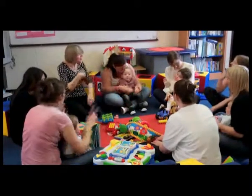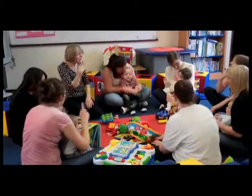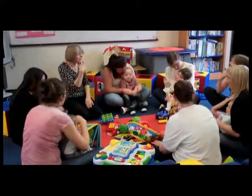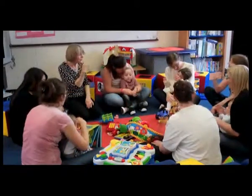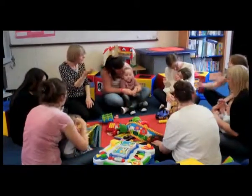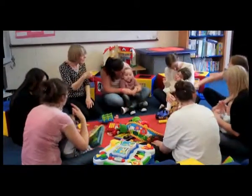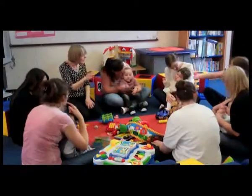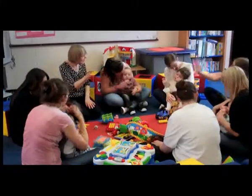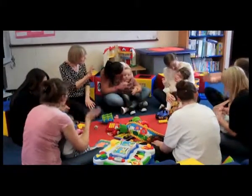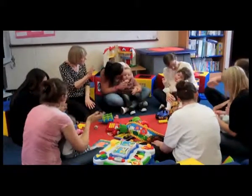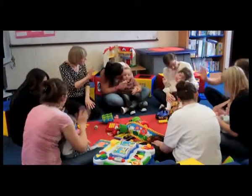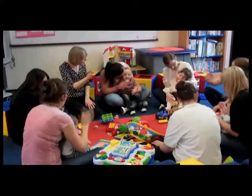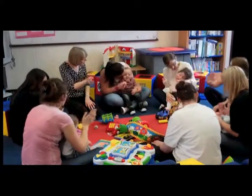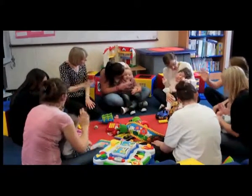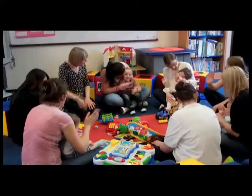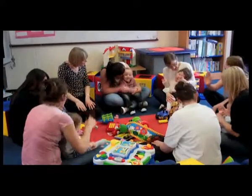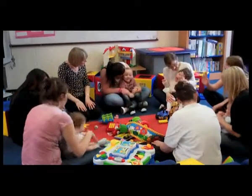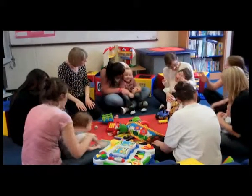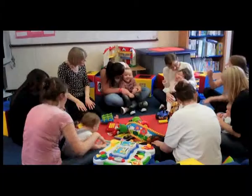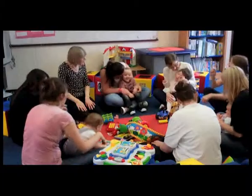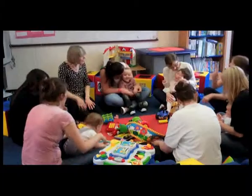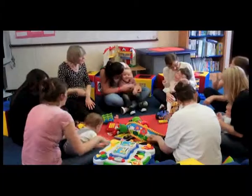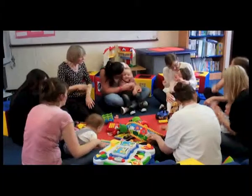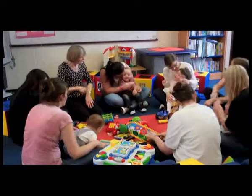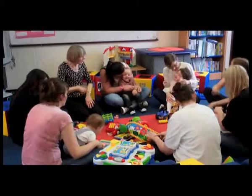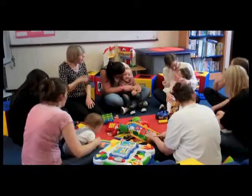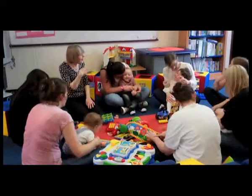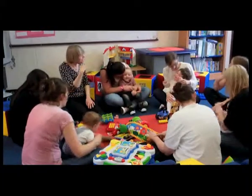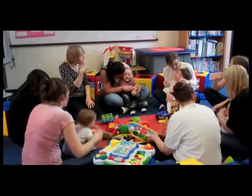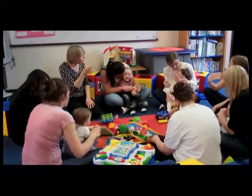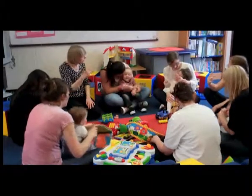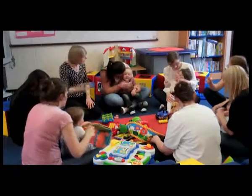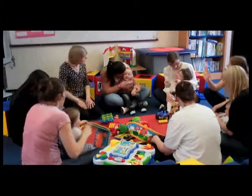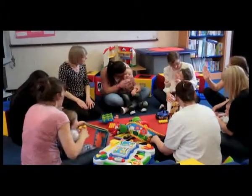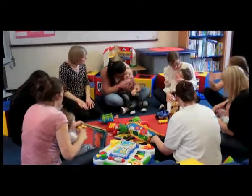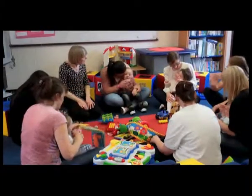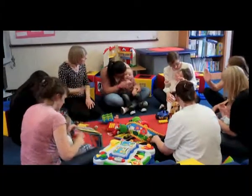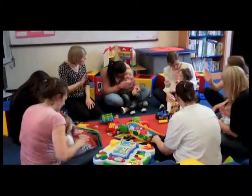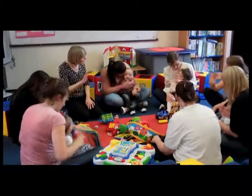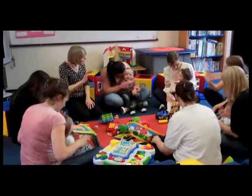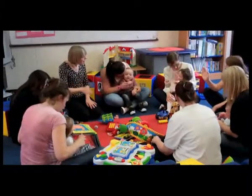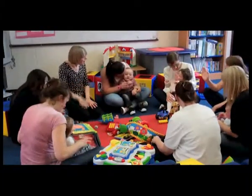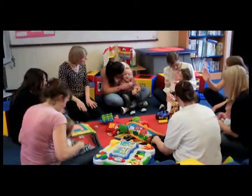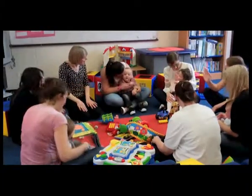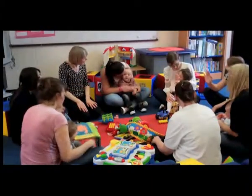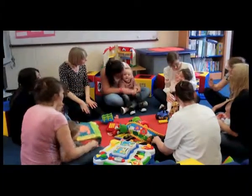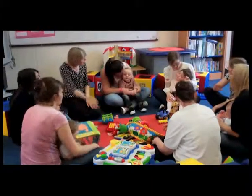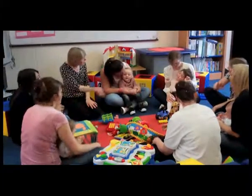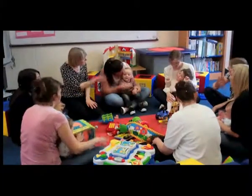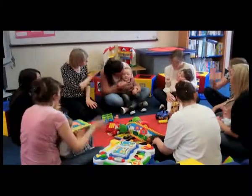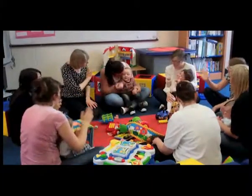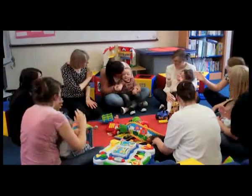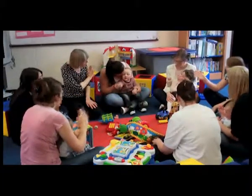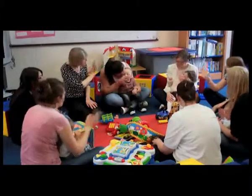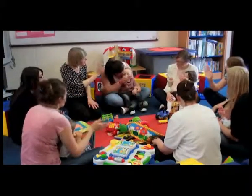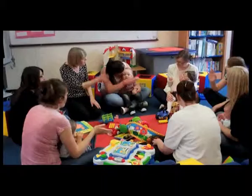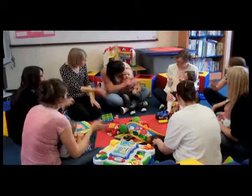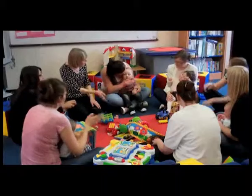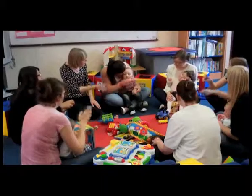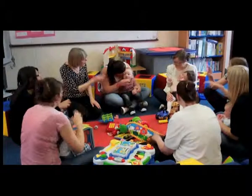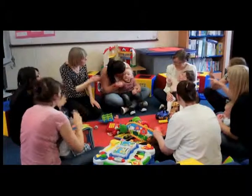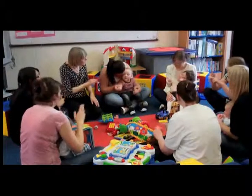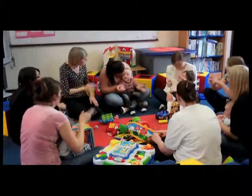are. Yay! Thanks, girls. Now it's time to say bye. Which way shall we go? We'll go.